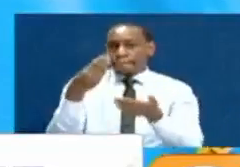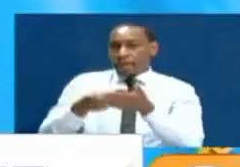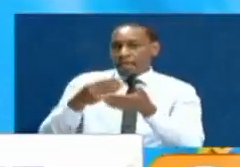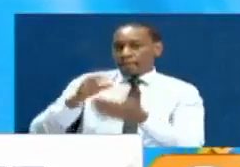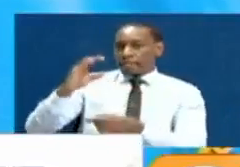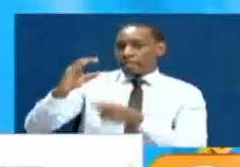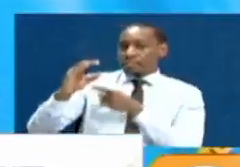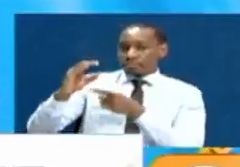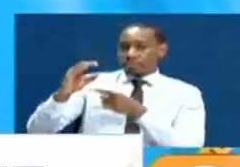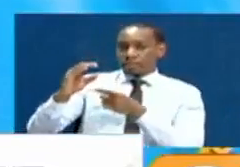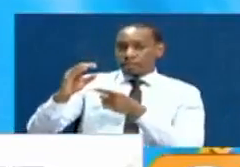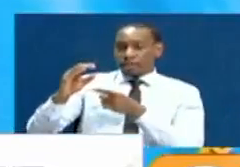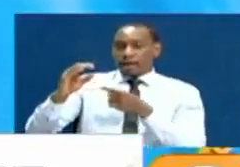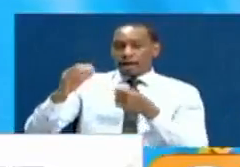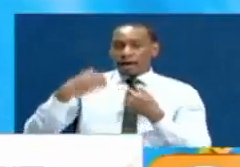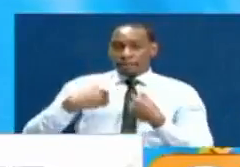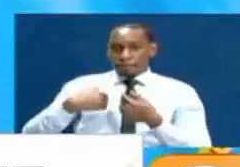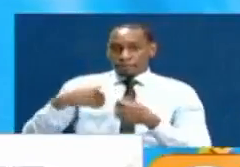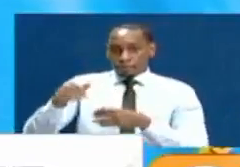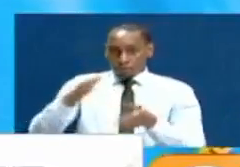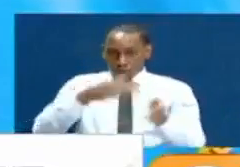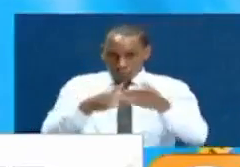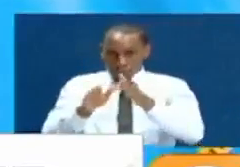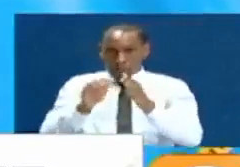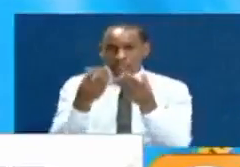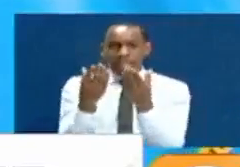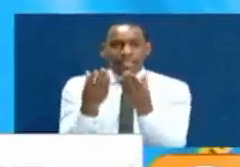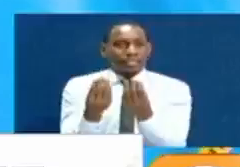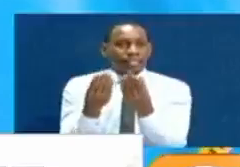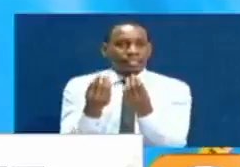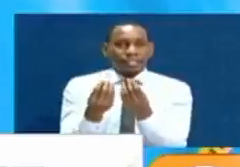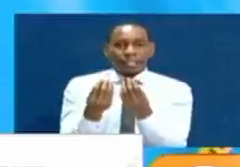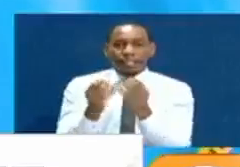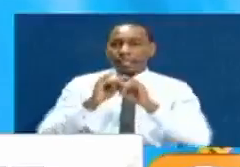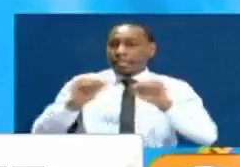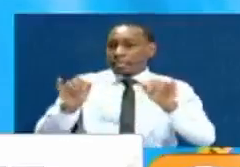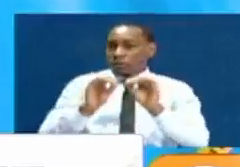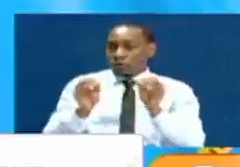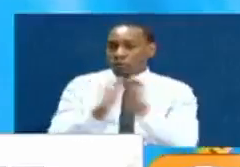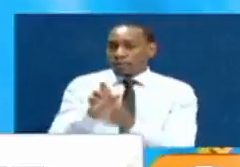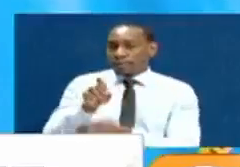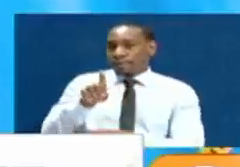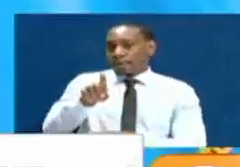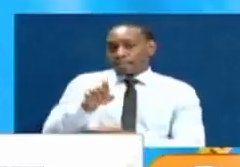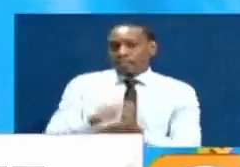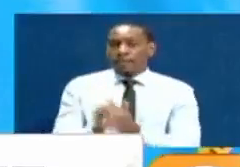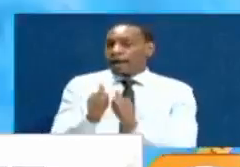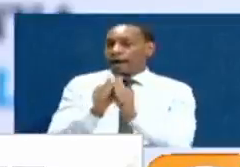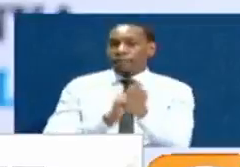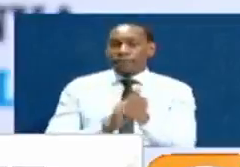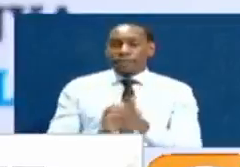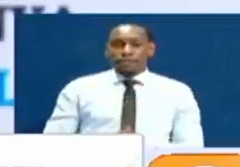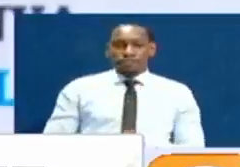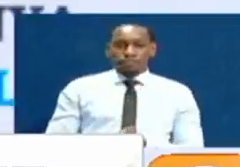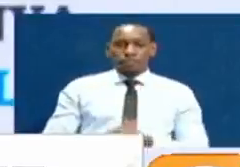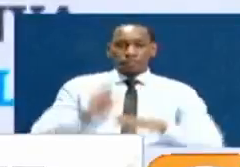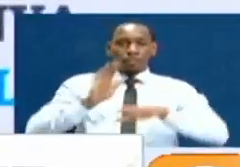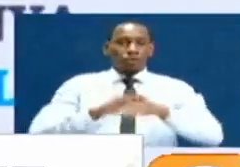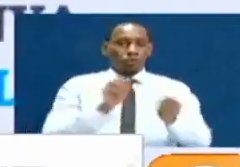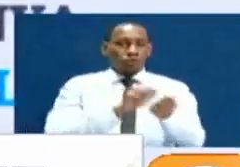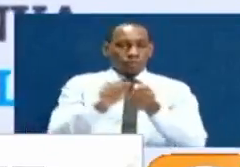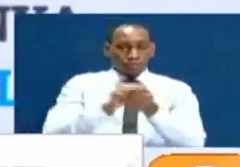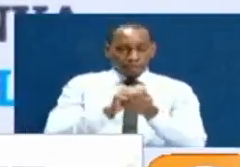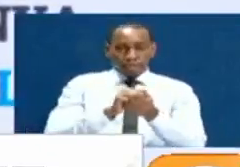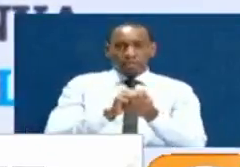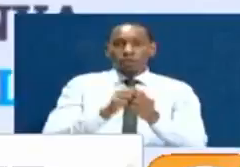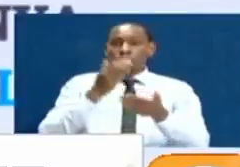money presents surfaces that can very easily be contaminated with the virus. Avoid it. Good Friday lived up